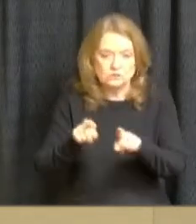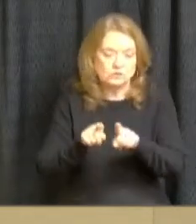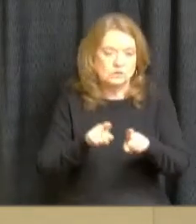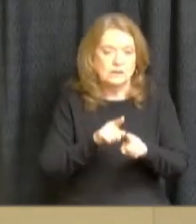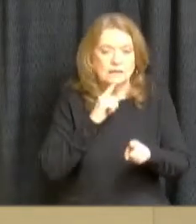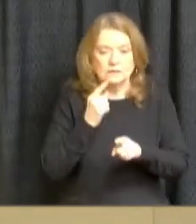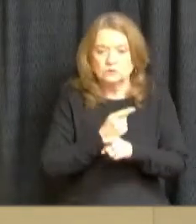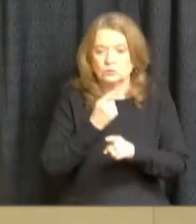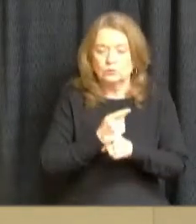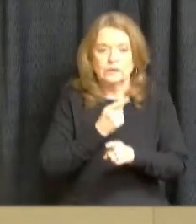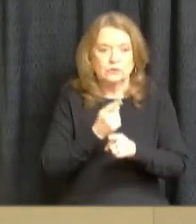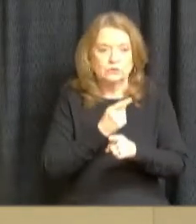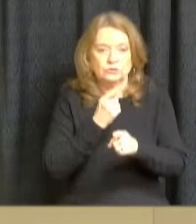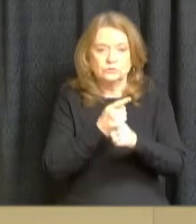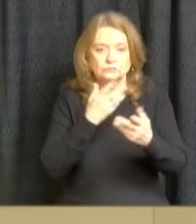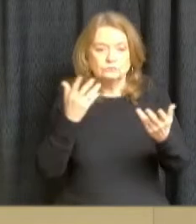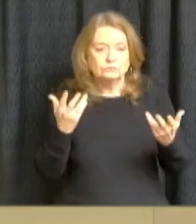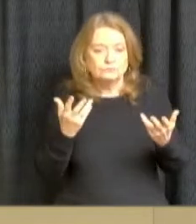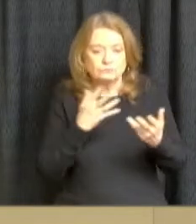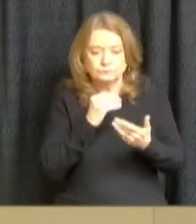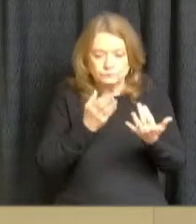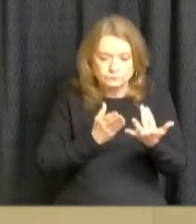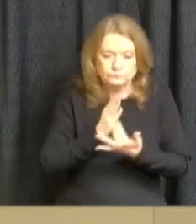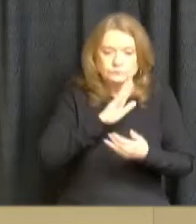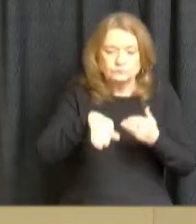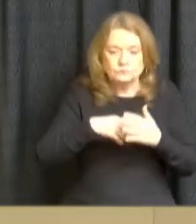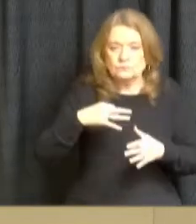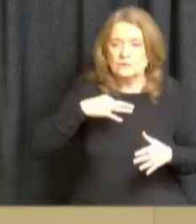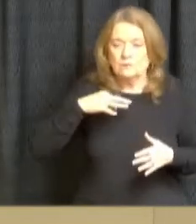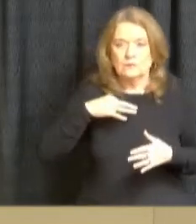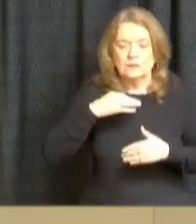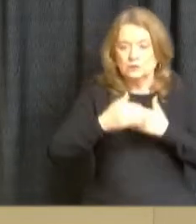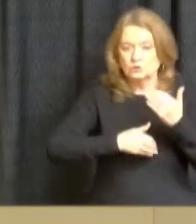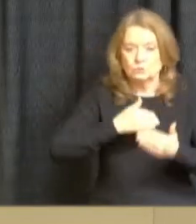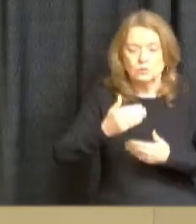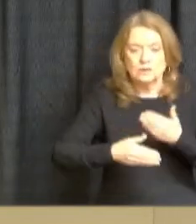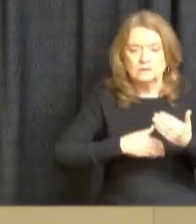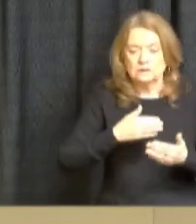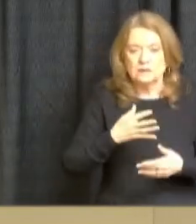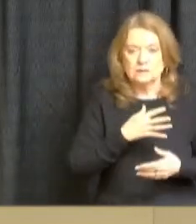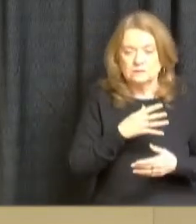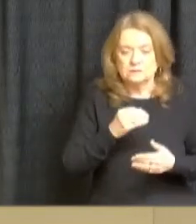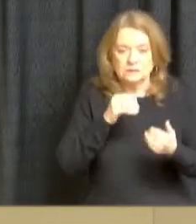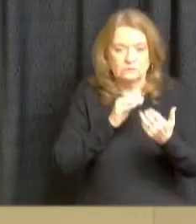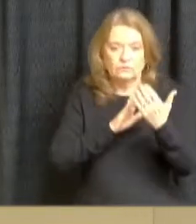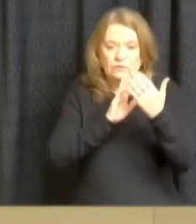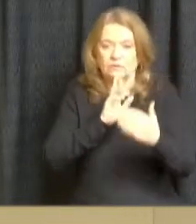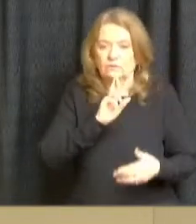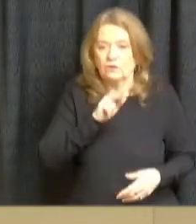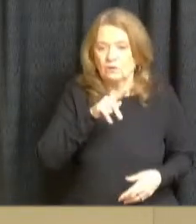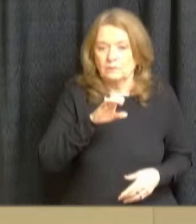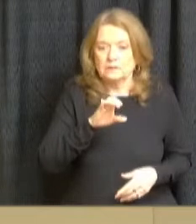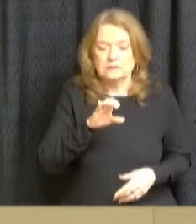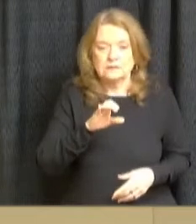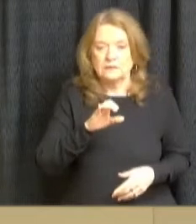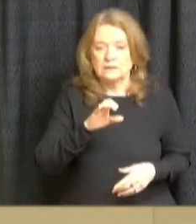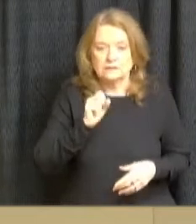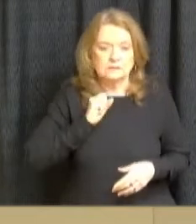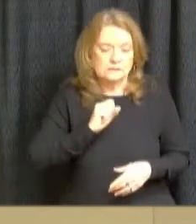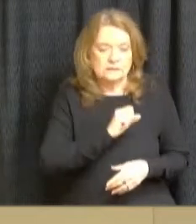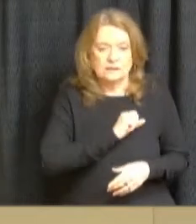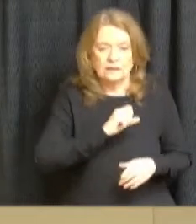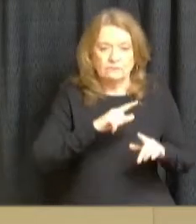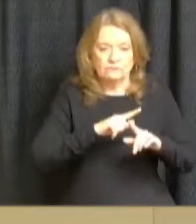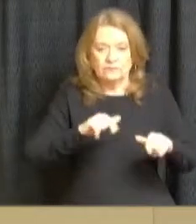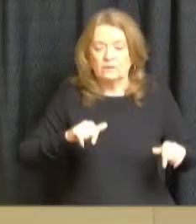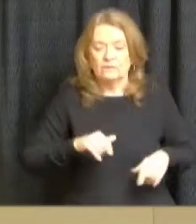it's a regular, and go through all the application process and go in front of the RPC, the staff and the